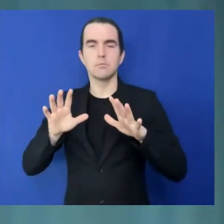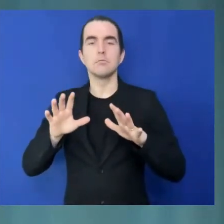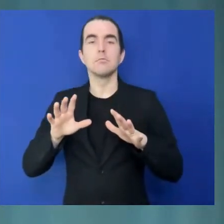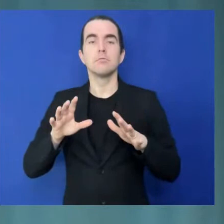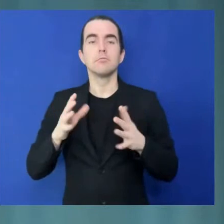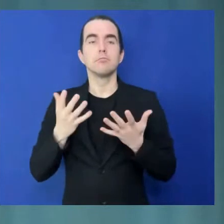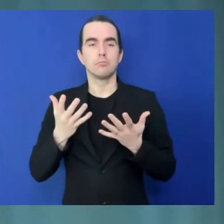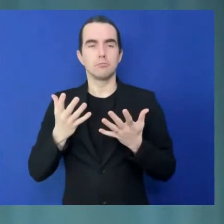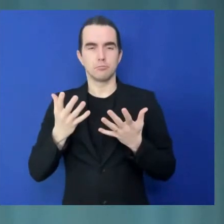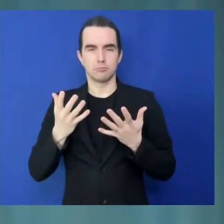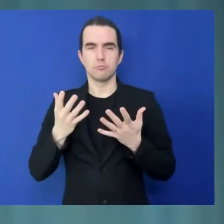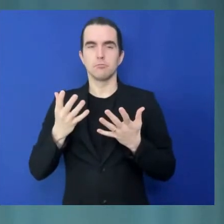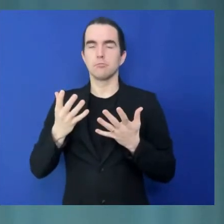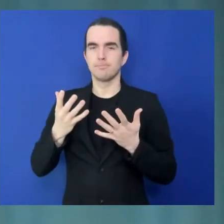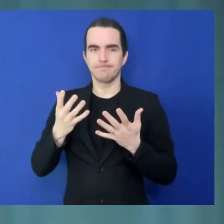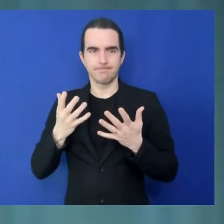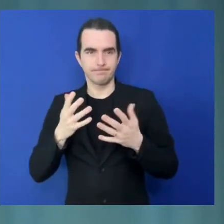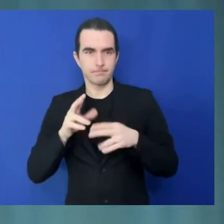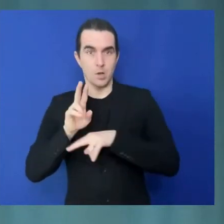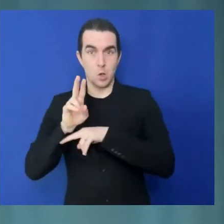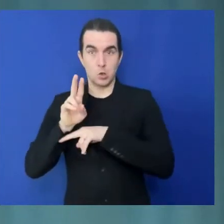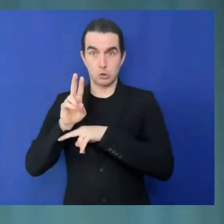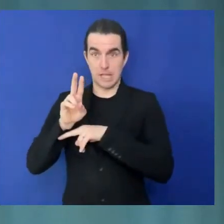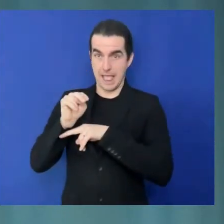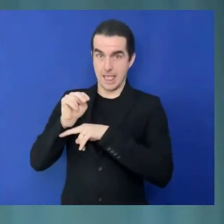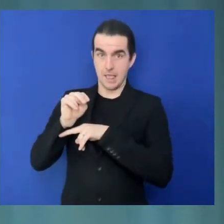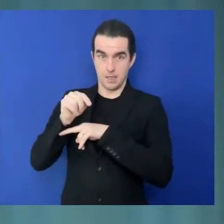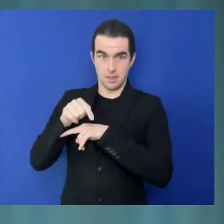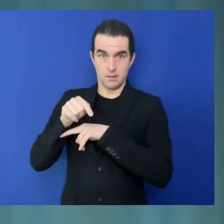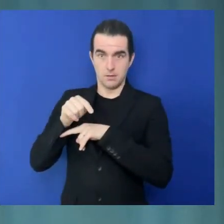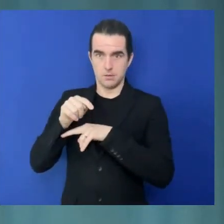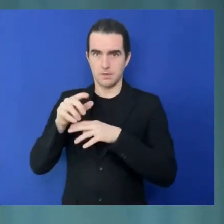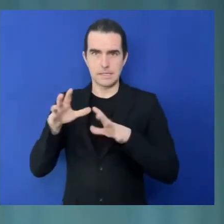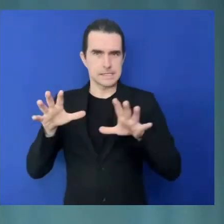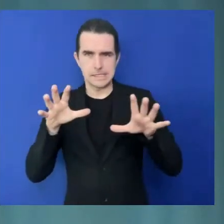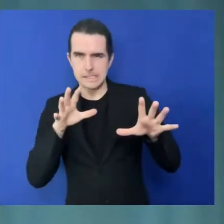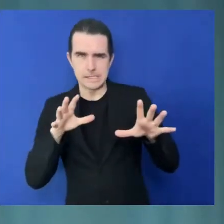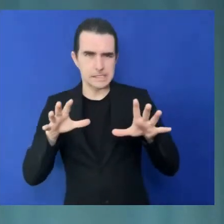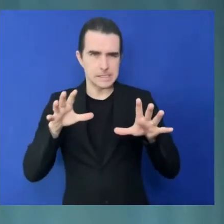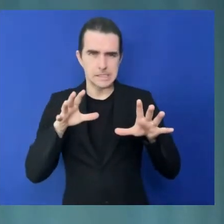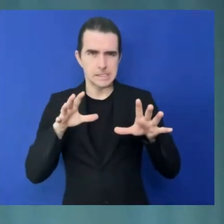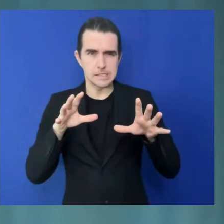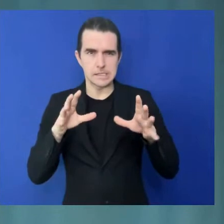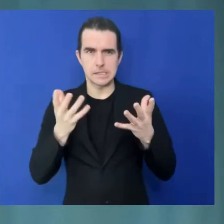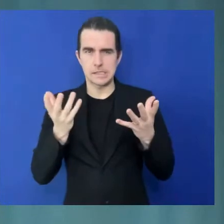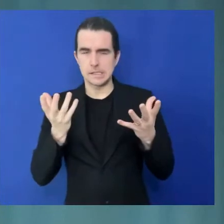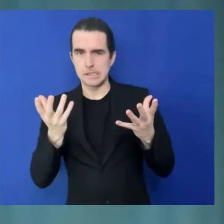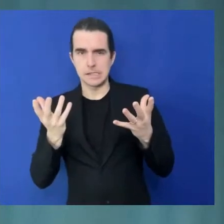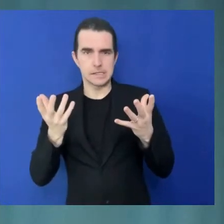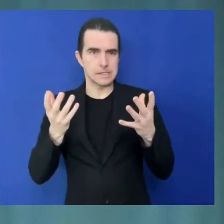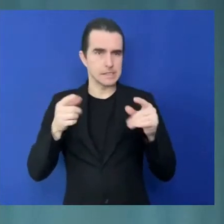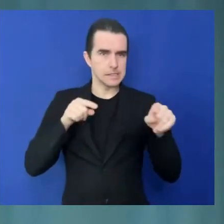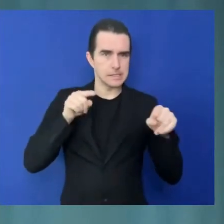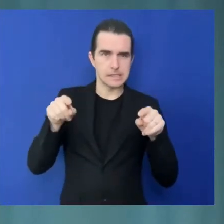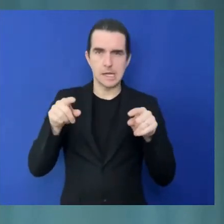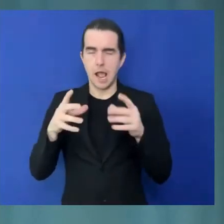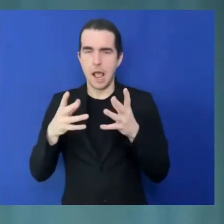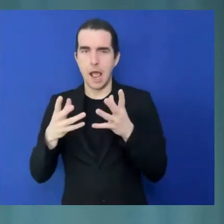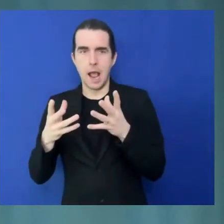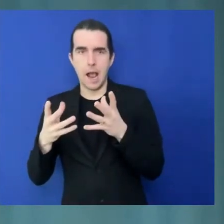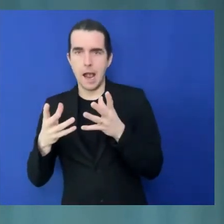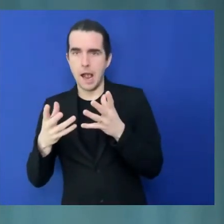means that in addition to you, everyone who wants to listen and learn will be able to do